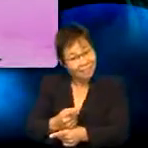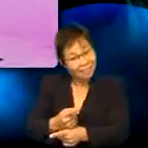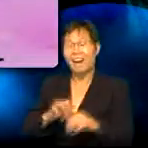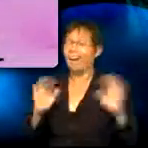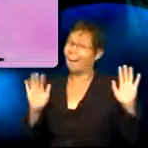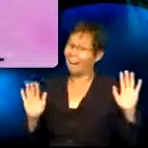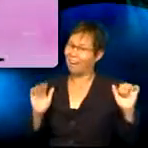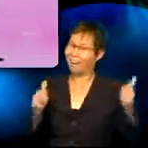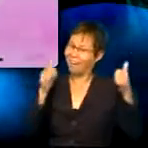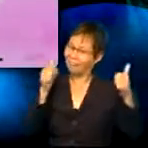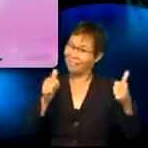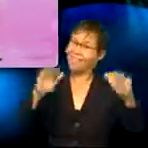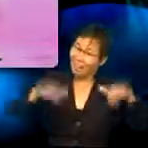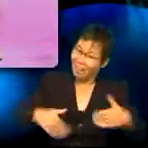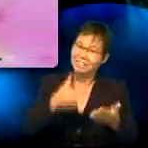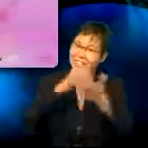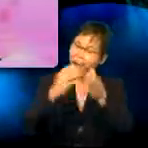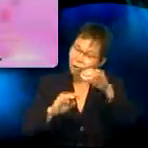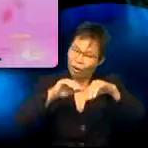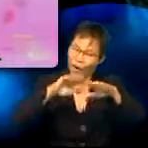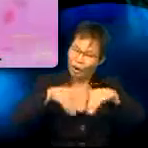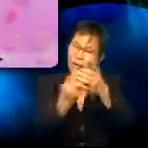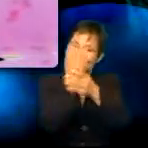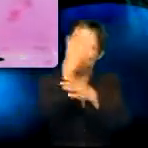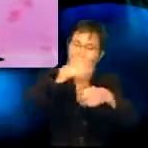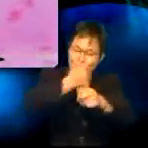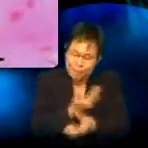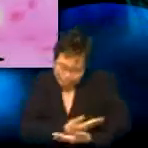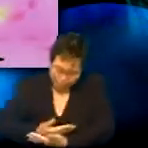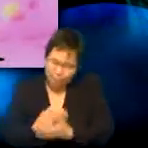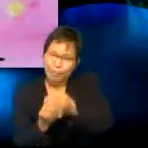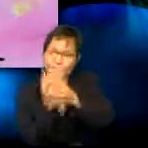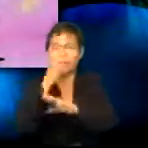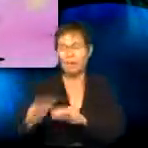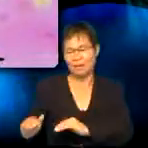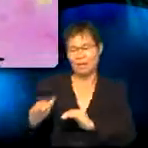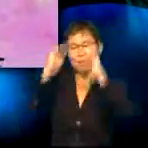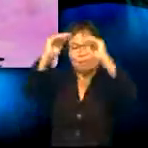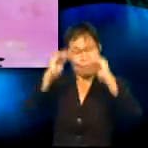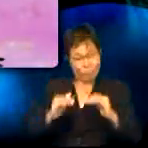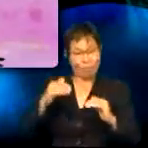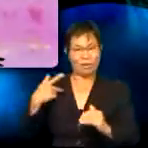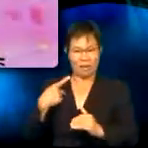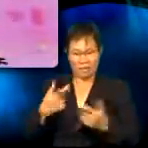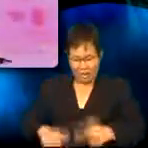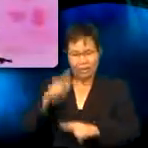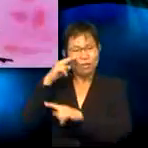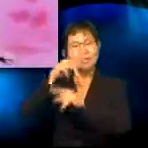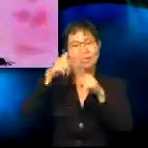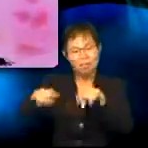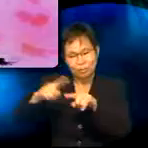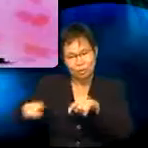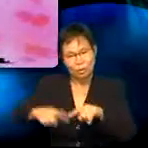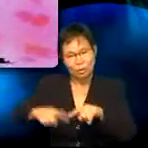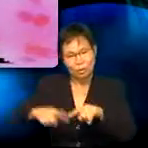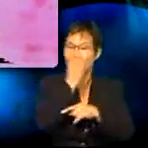Ah, that's how plants make baby plants. Let's move on. Let's look at types of flowers.